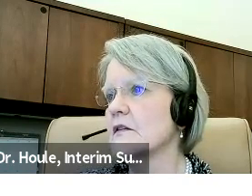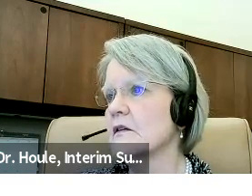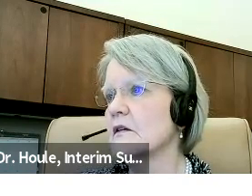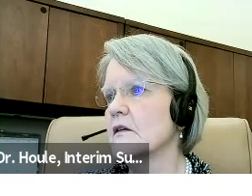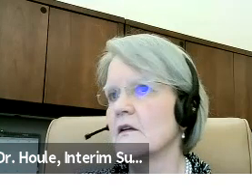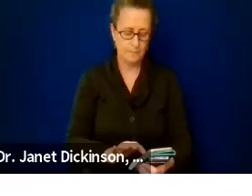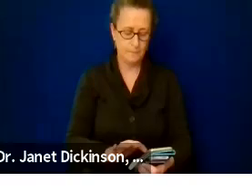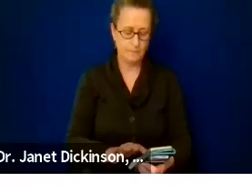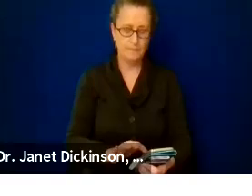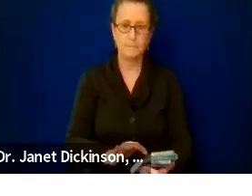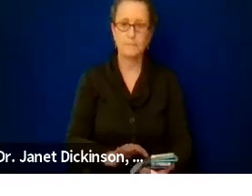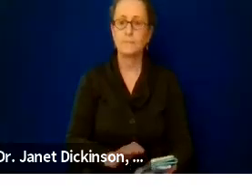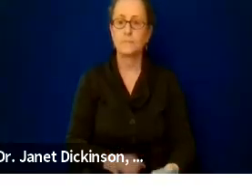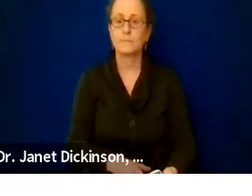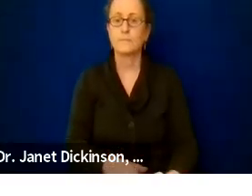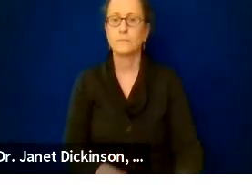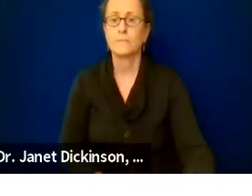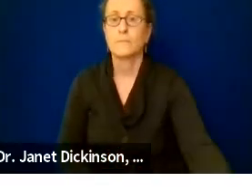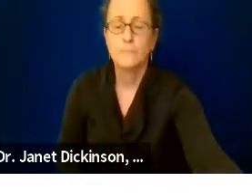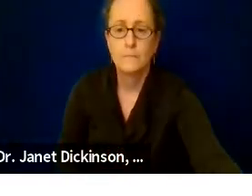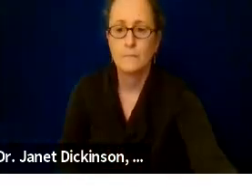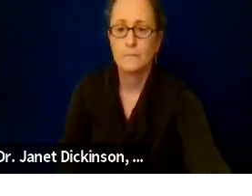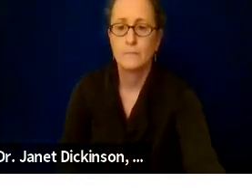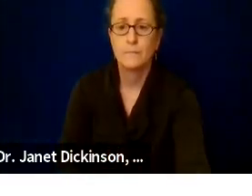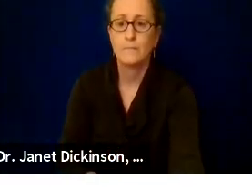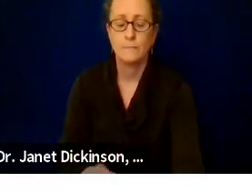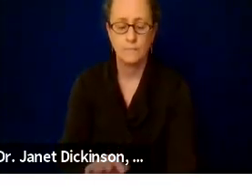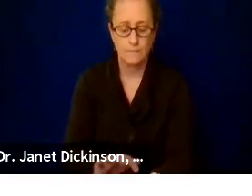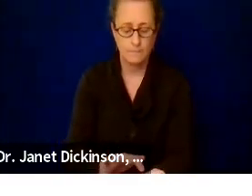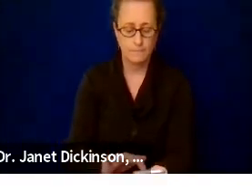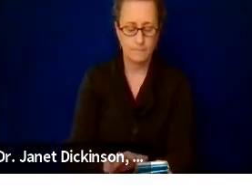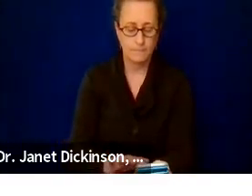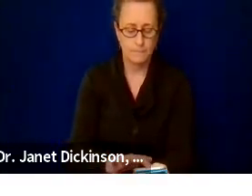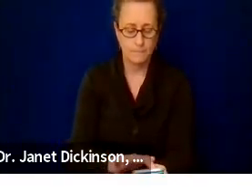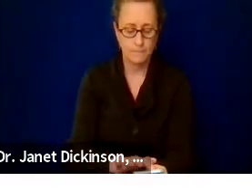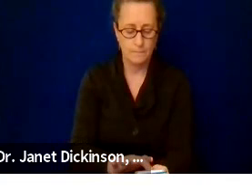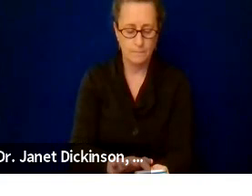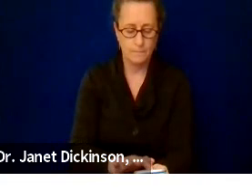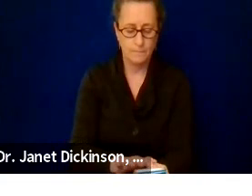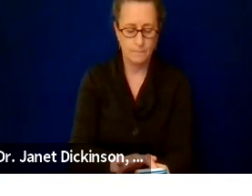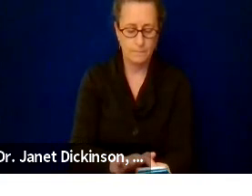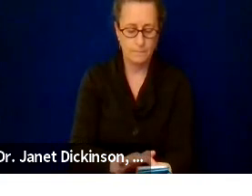that. All right, let's see if that works. I think that may work for you.